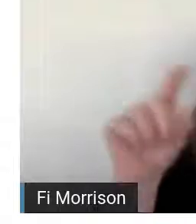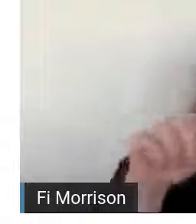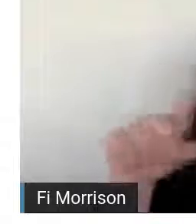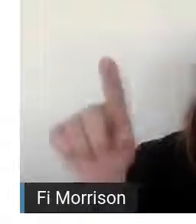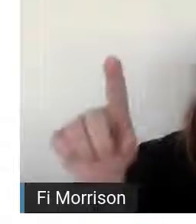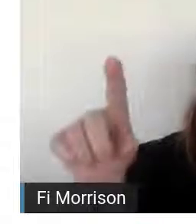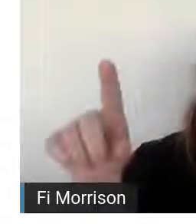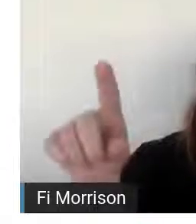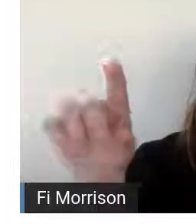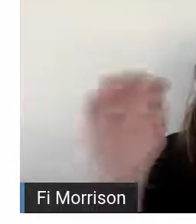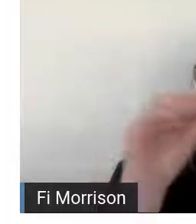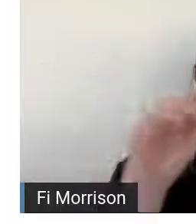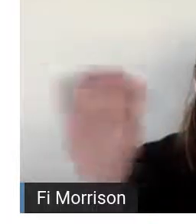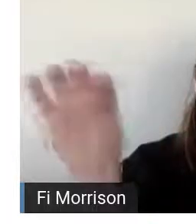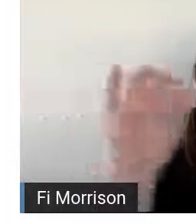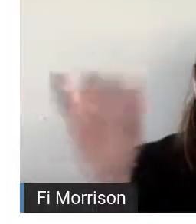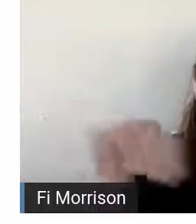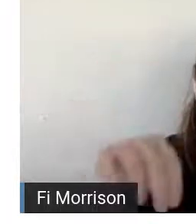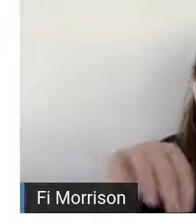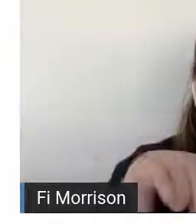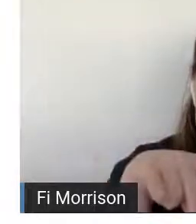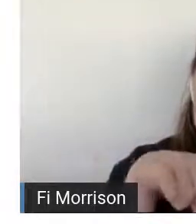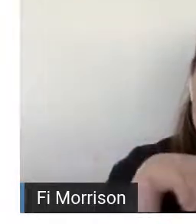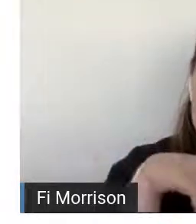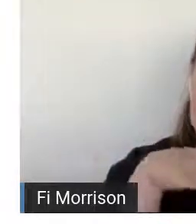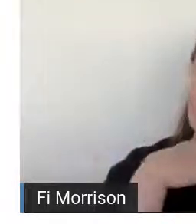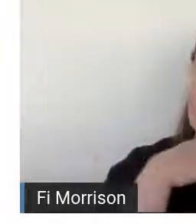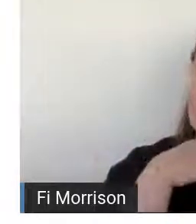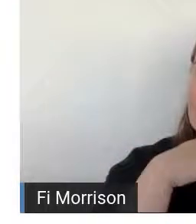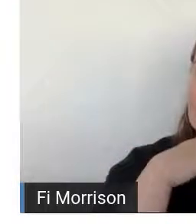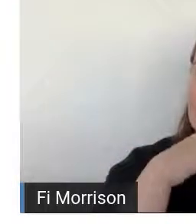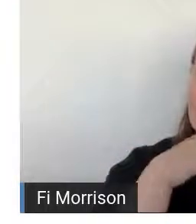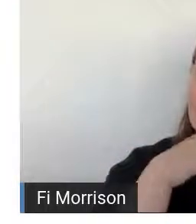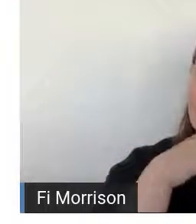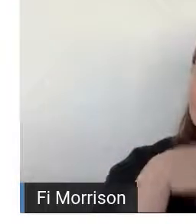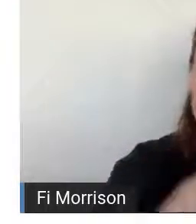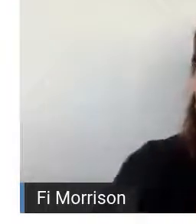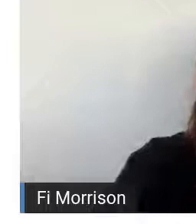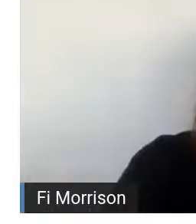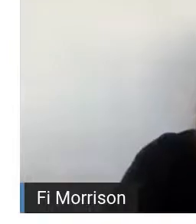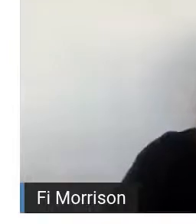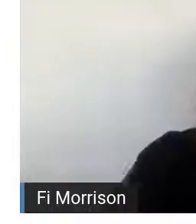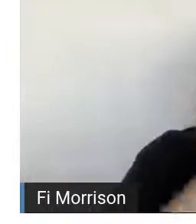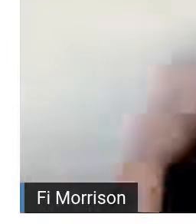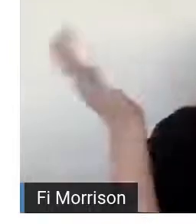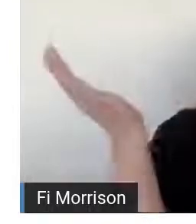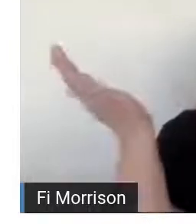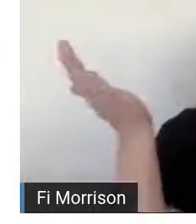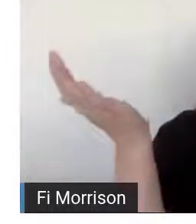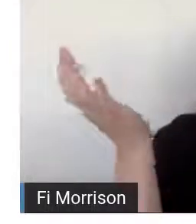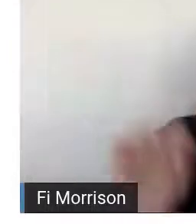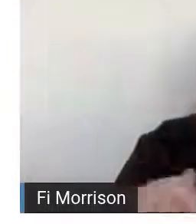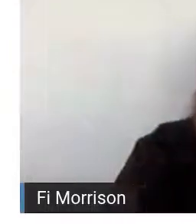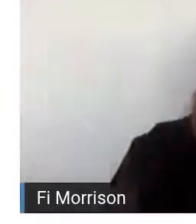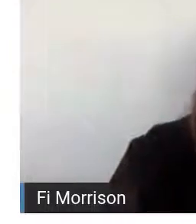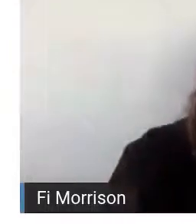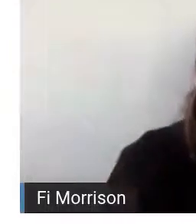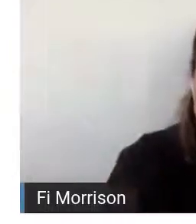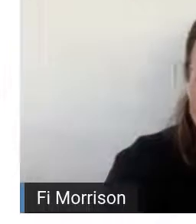did you put all as Corey's Cup, or did you put different names? No, different alter egos. So we won't